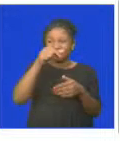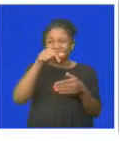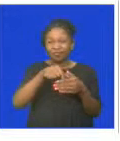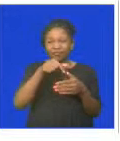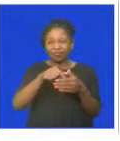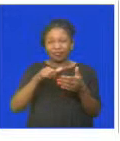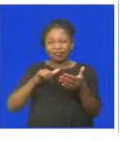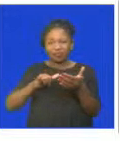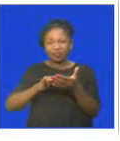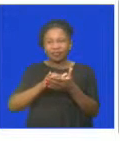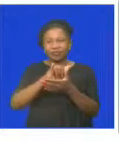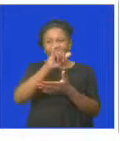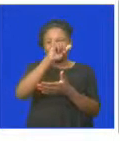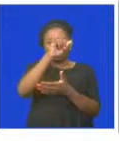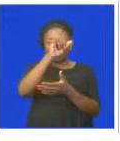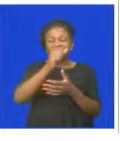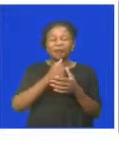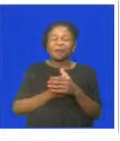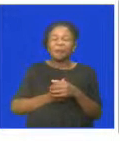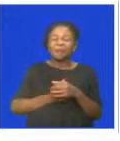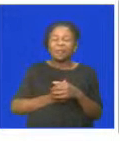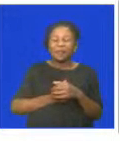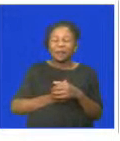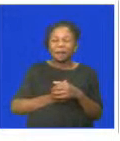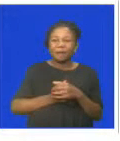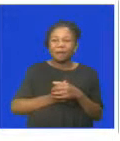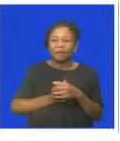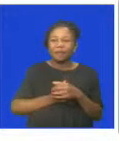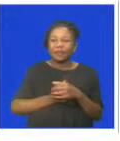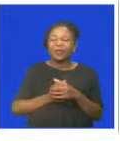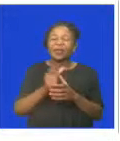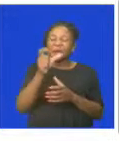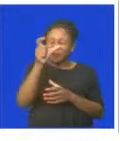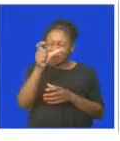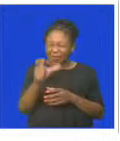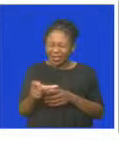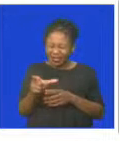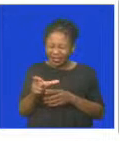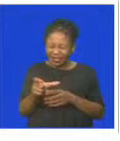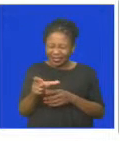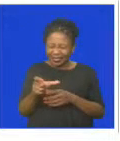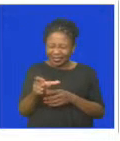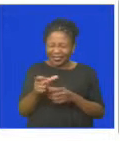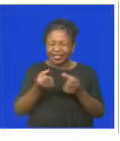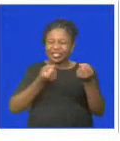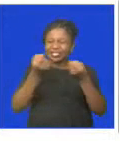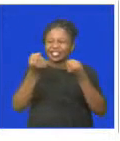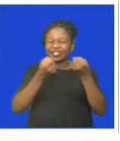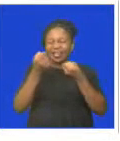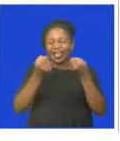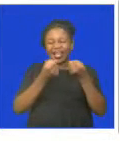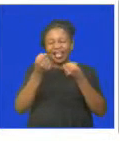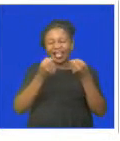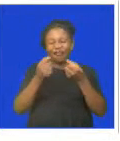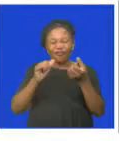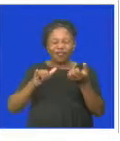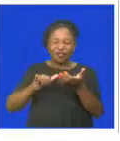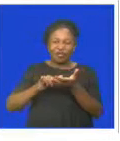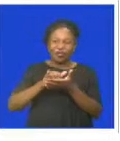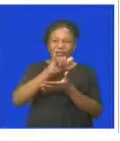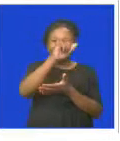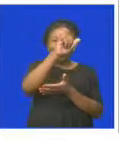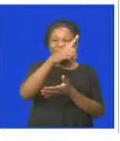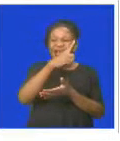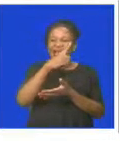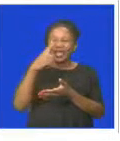who flies an airplane or a helicopter is called a